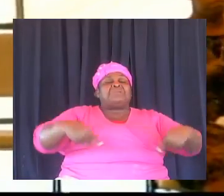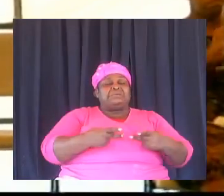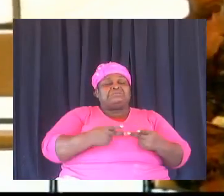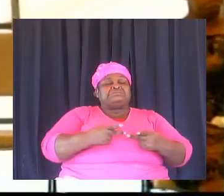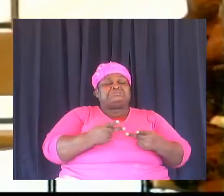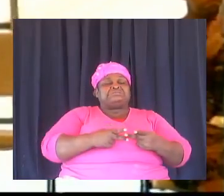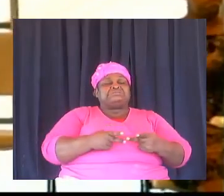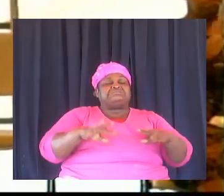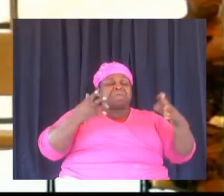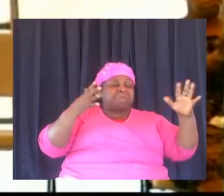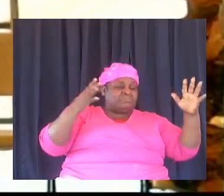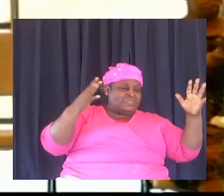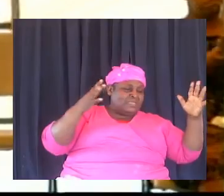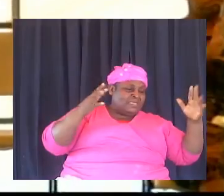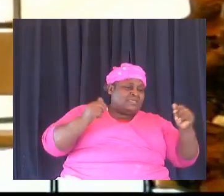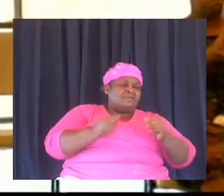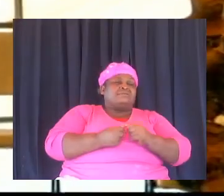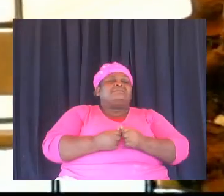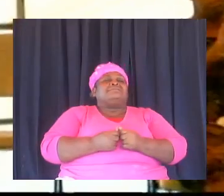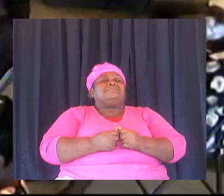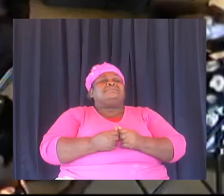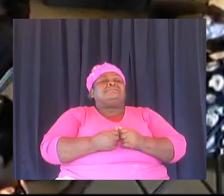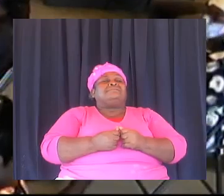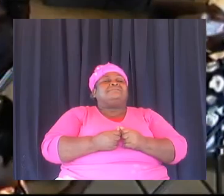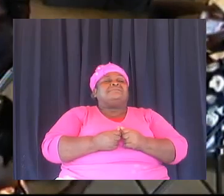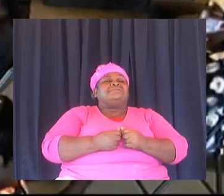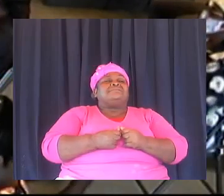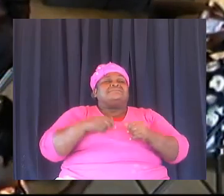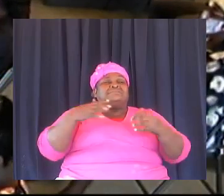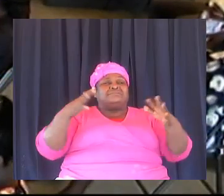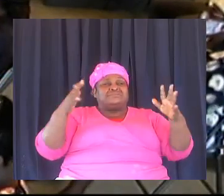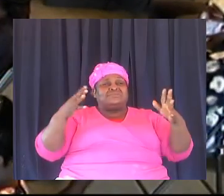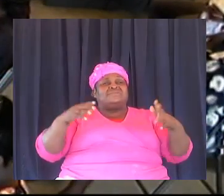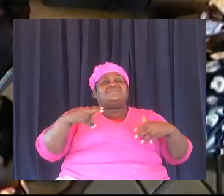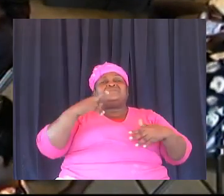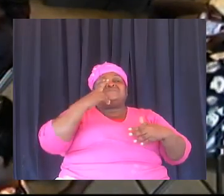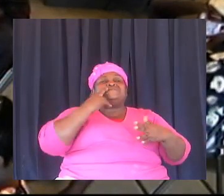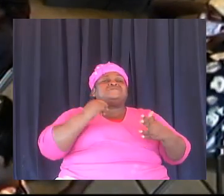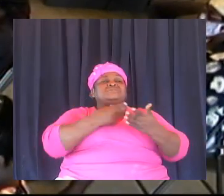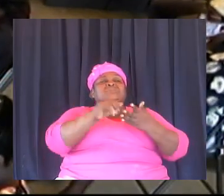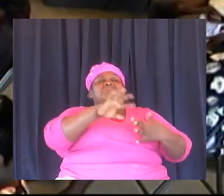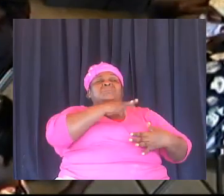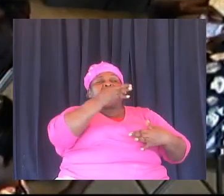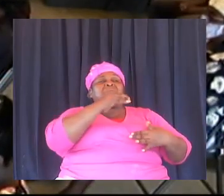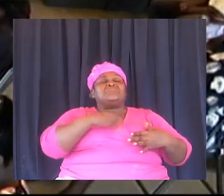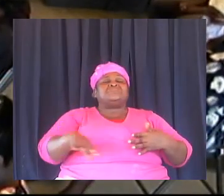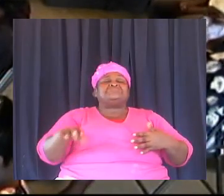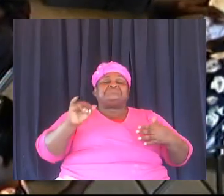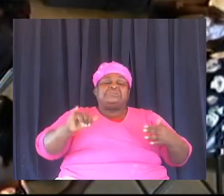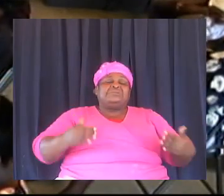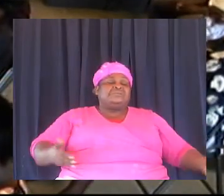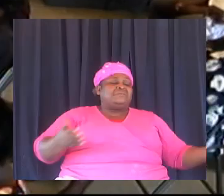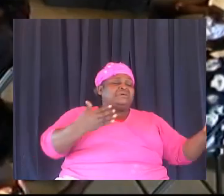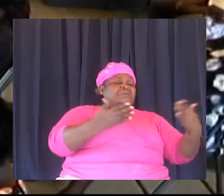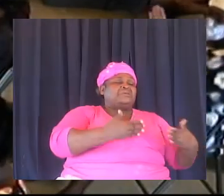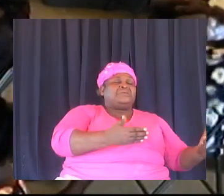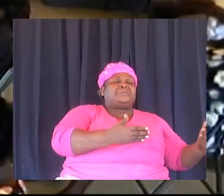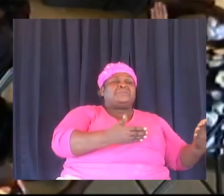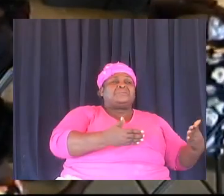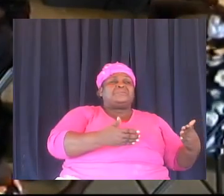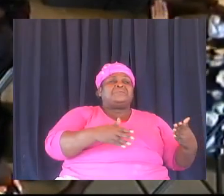This one for the sweet Holy Ghost who is in this place. Can we magnify the Lord by putting our hands